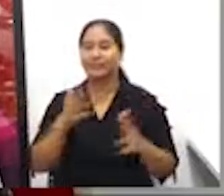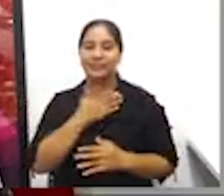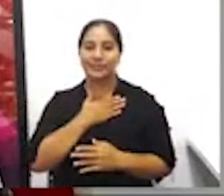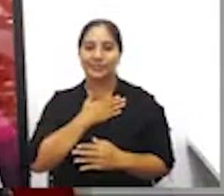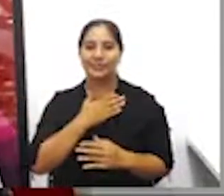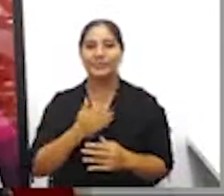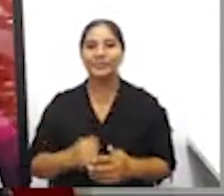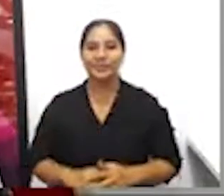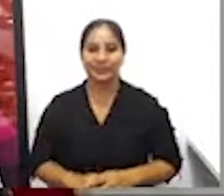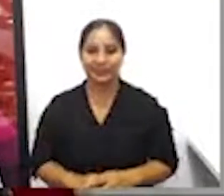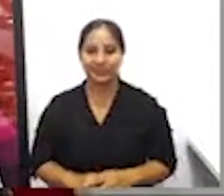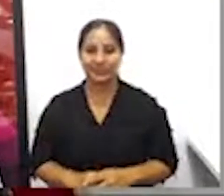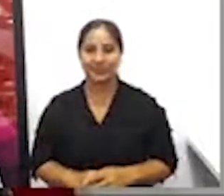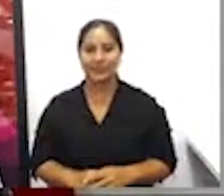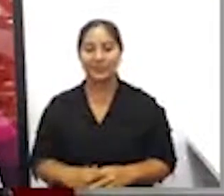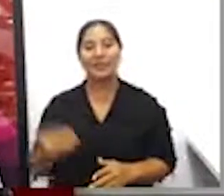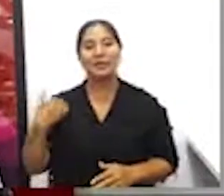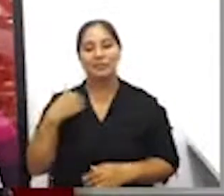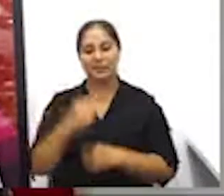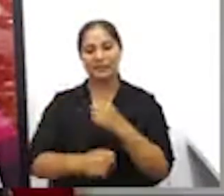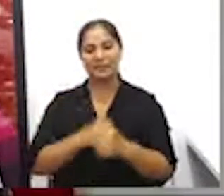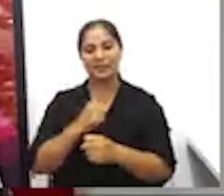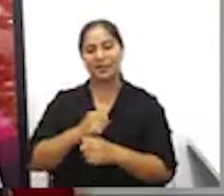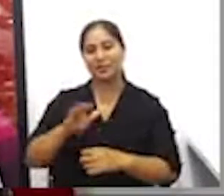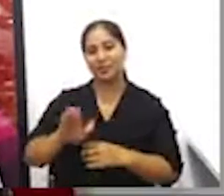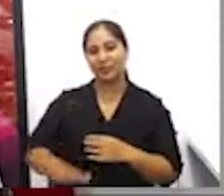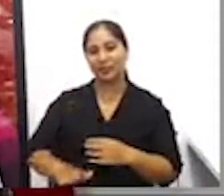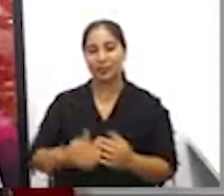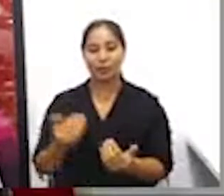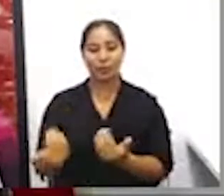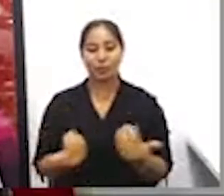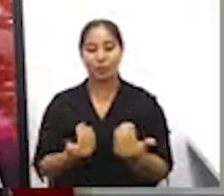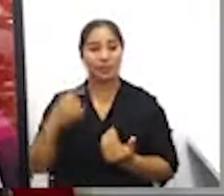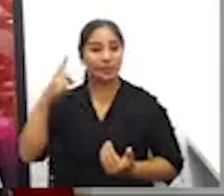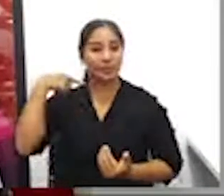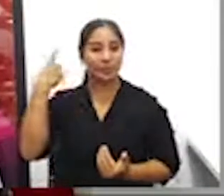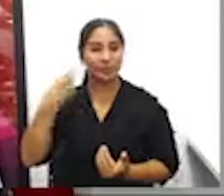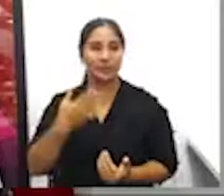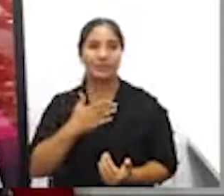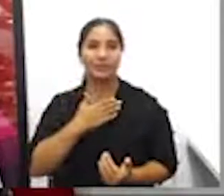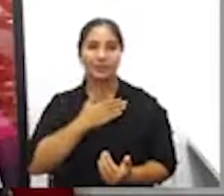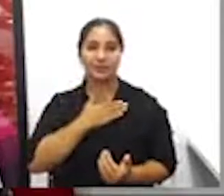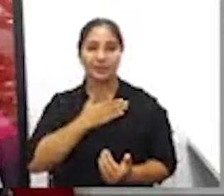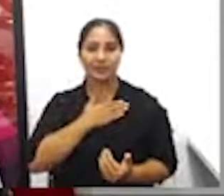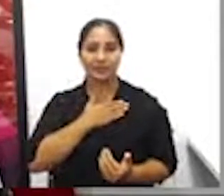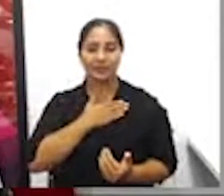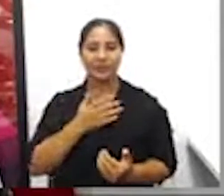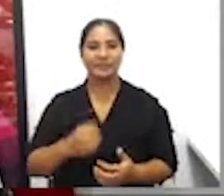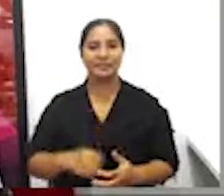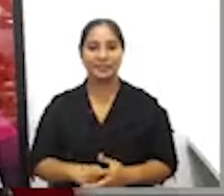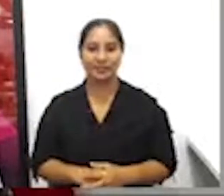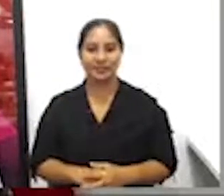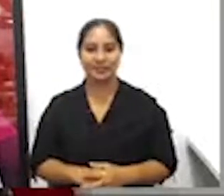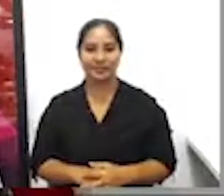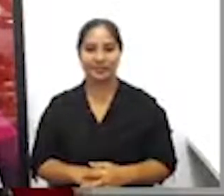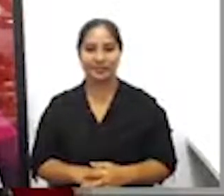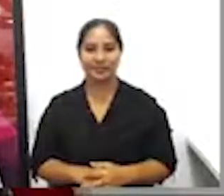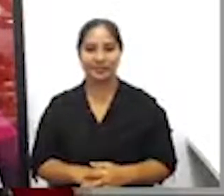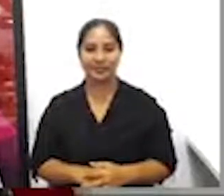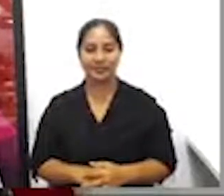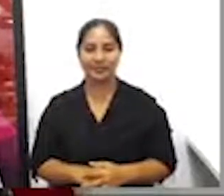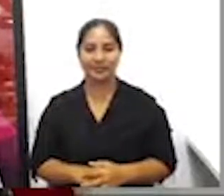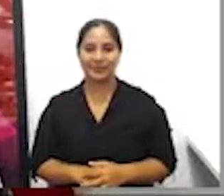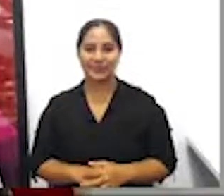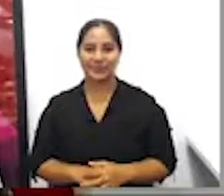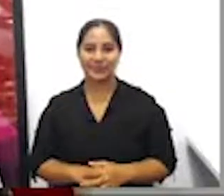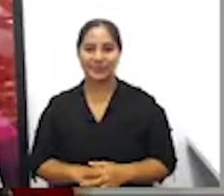younger and my daughter was growing up, she thought I was too radical. I was quite a feminist and a